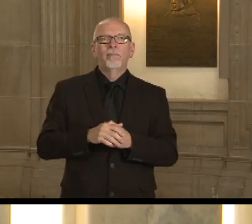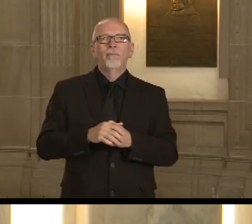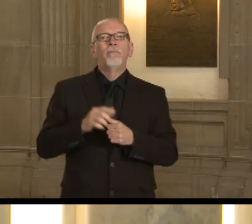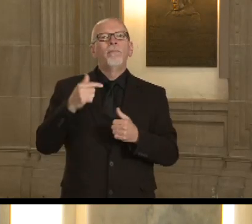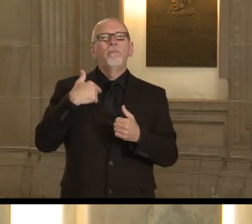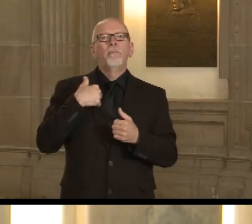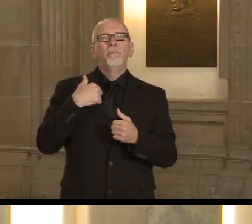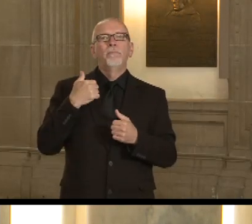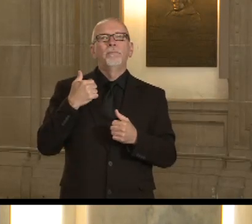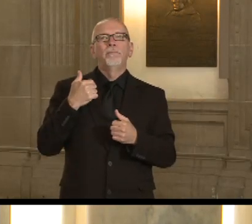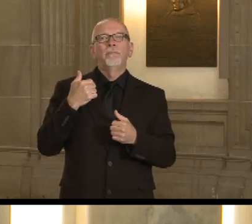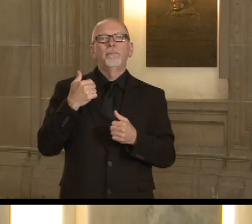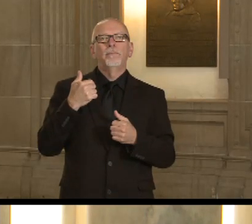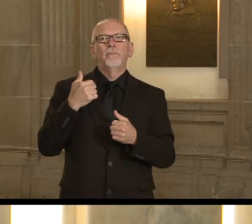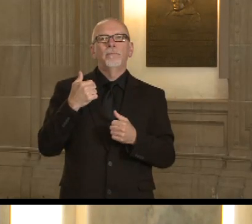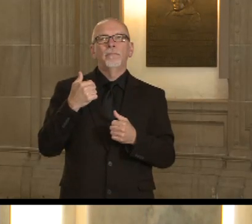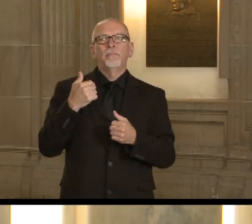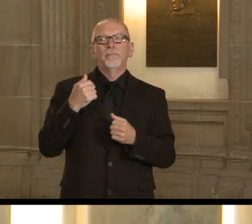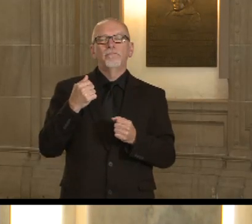I am,